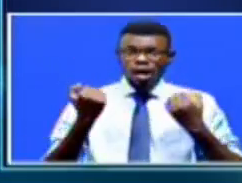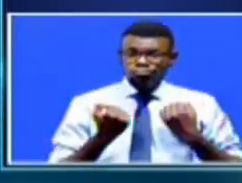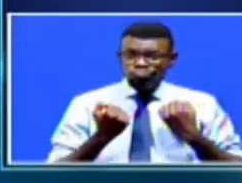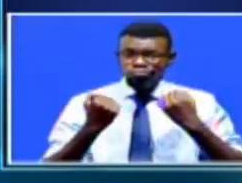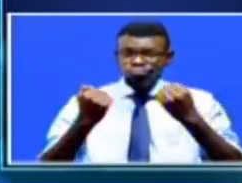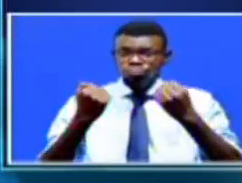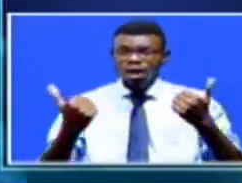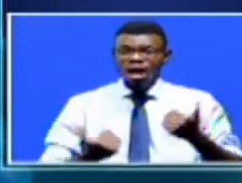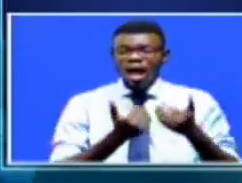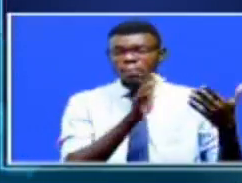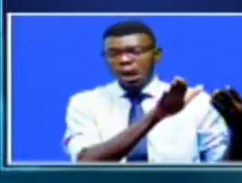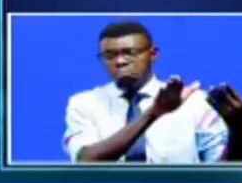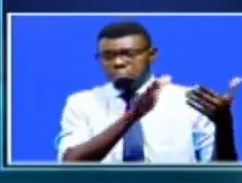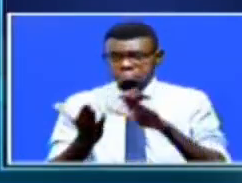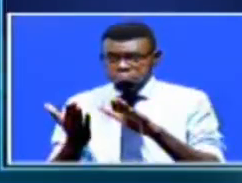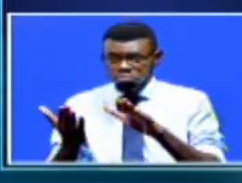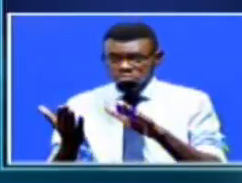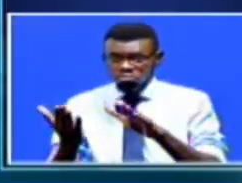was swept away last evening.